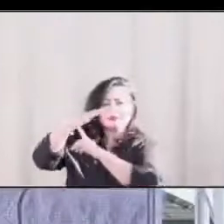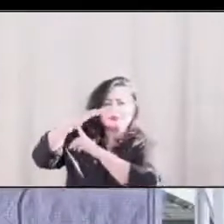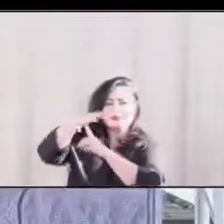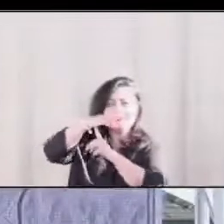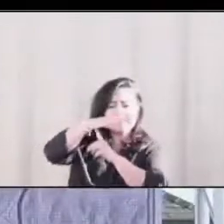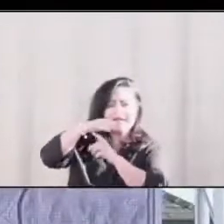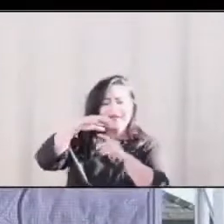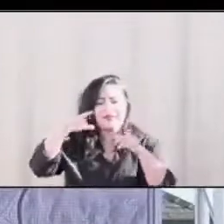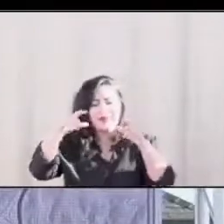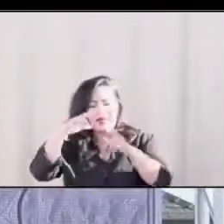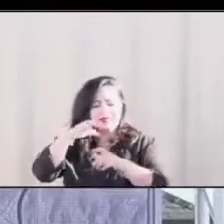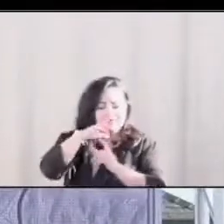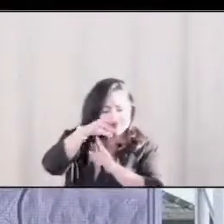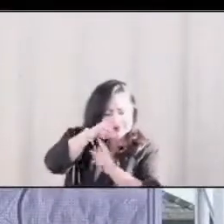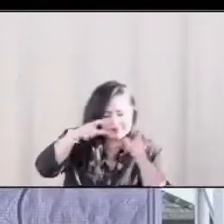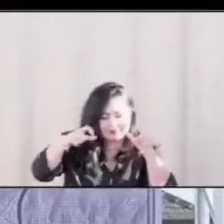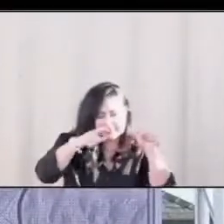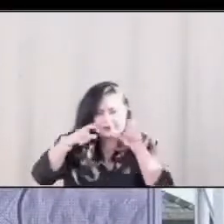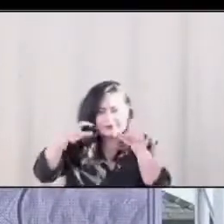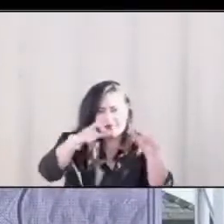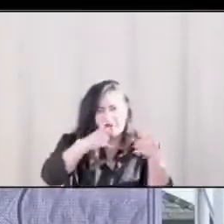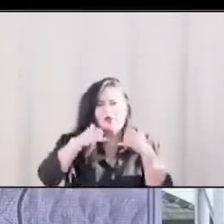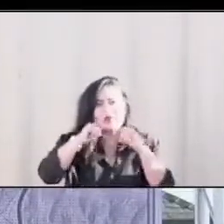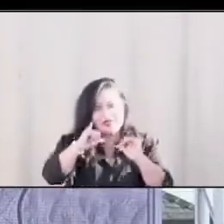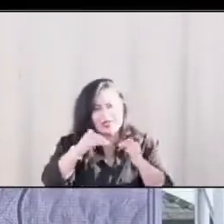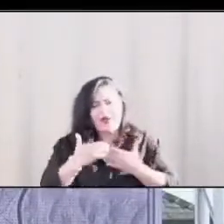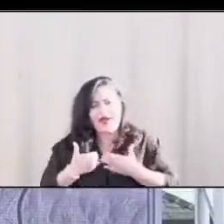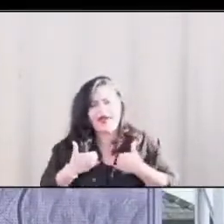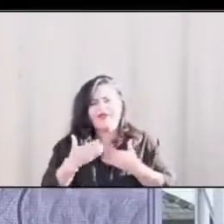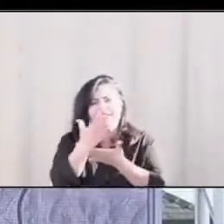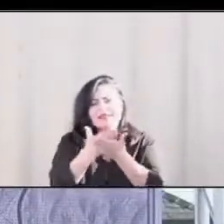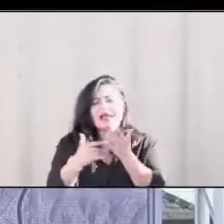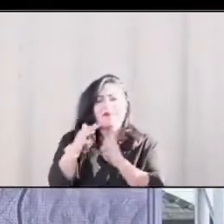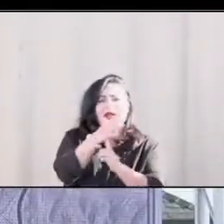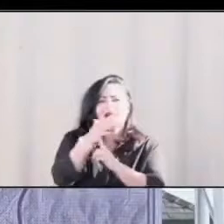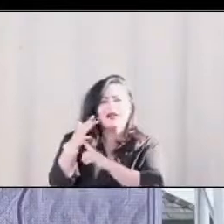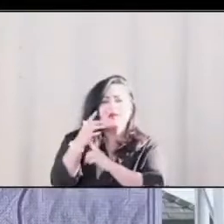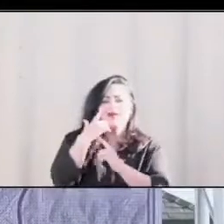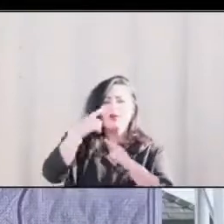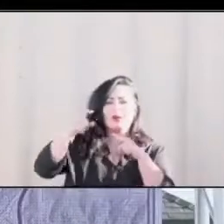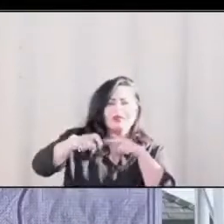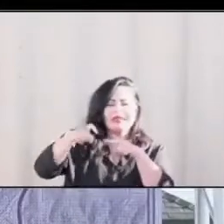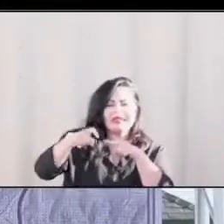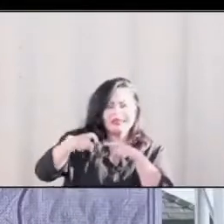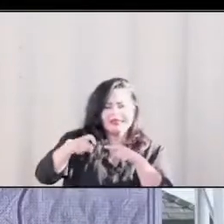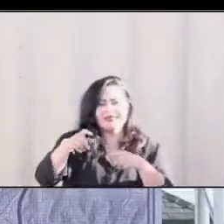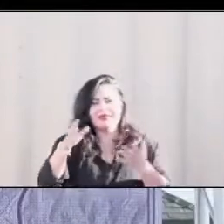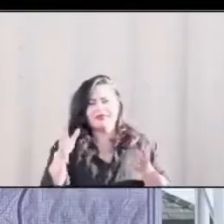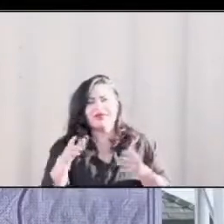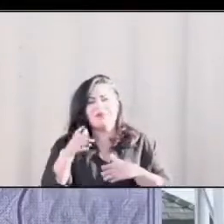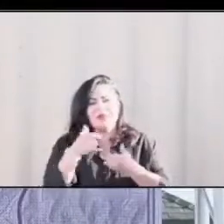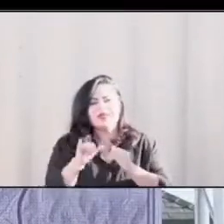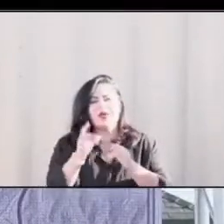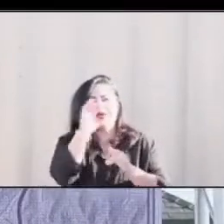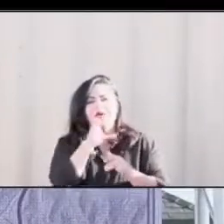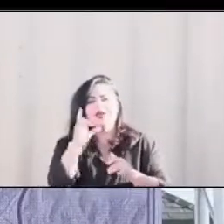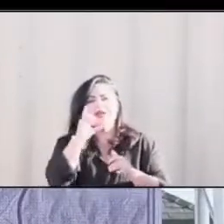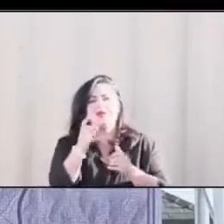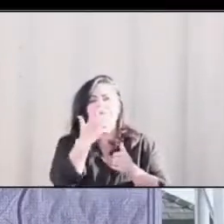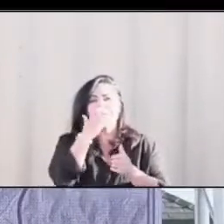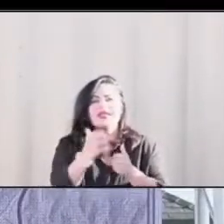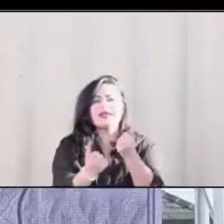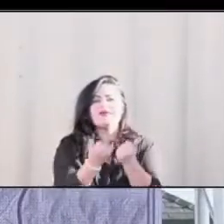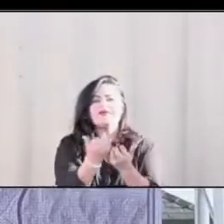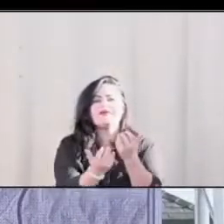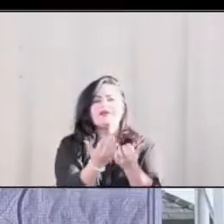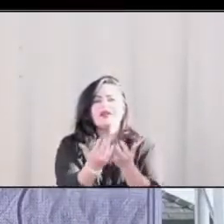there. And using helicopters. We still have minimal helicopters in the air for need, but they're still up there helping us find those heat sources so we can pinpoint